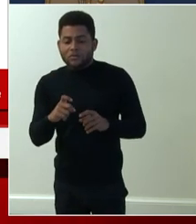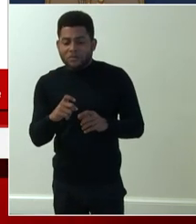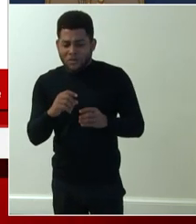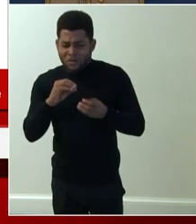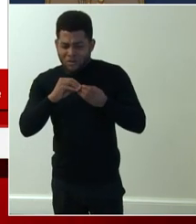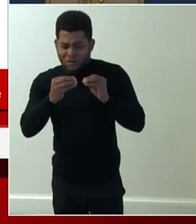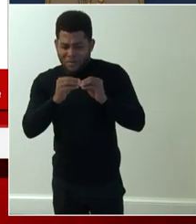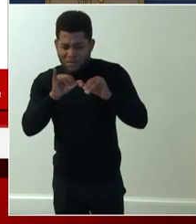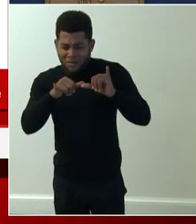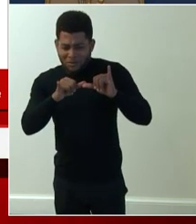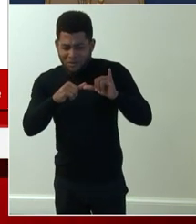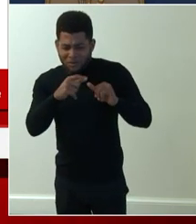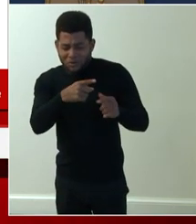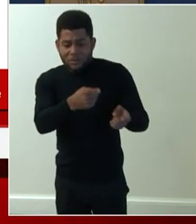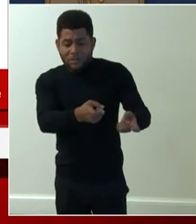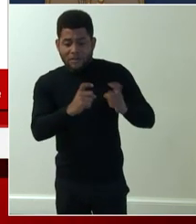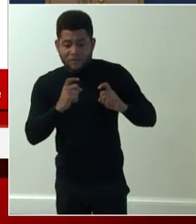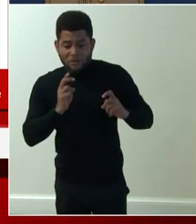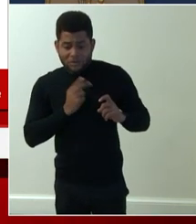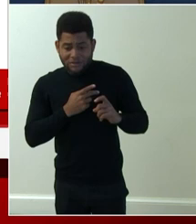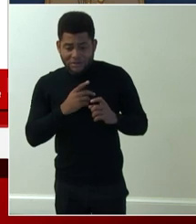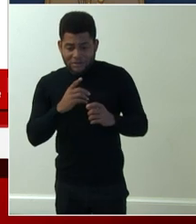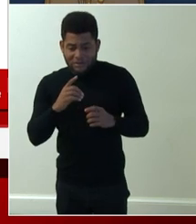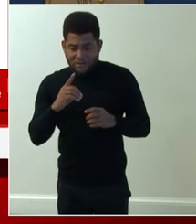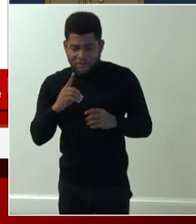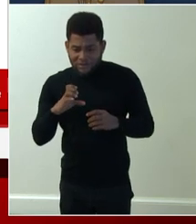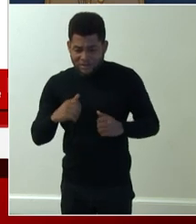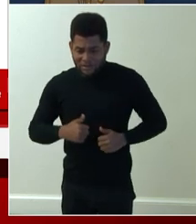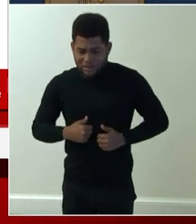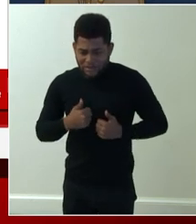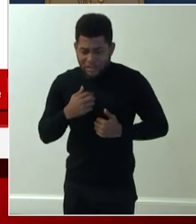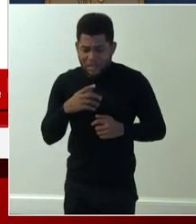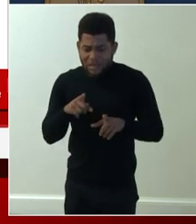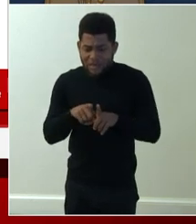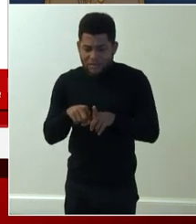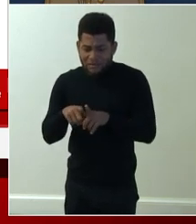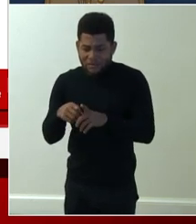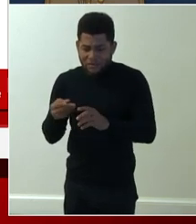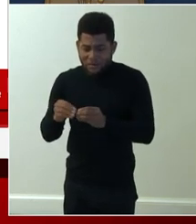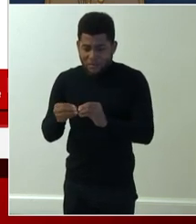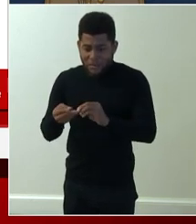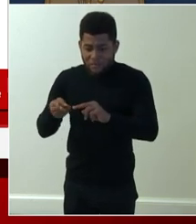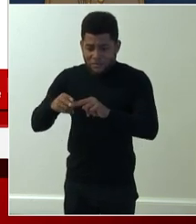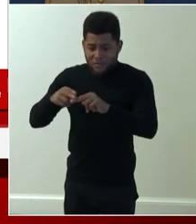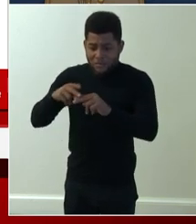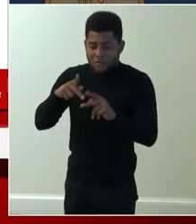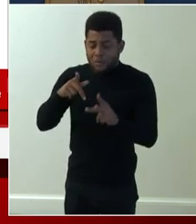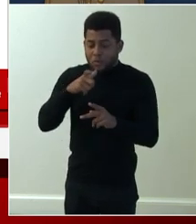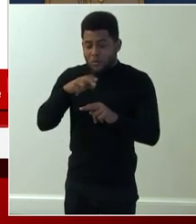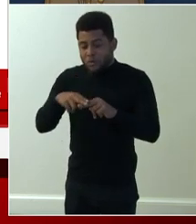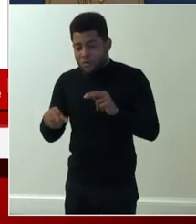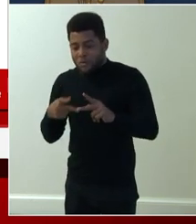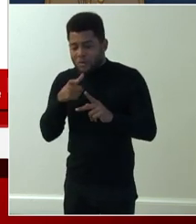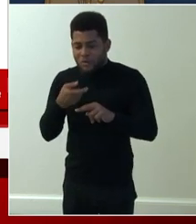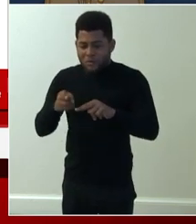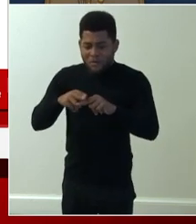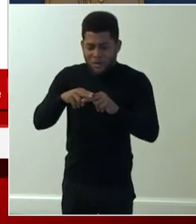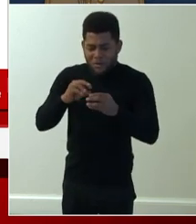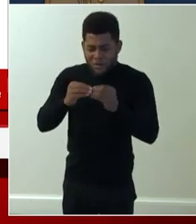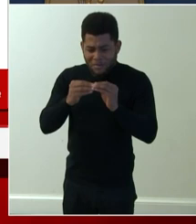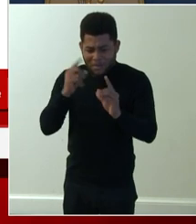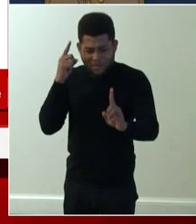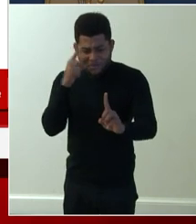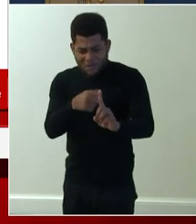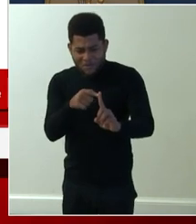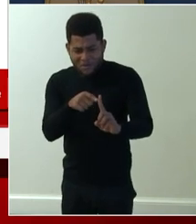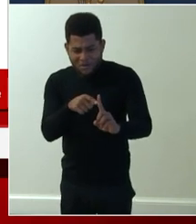that you can give to the residents of DC? Obviously, numbers have picked up, but in terms of what's going to drop, what's going to bring it back, is there any number that you could point to on